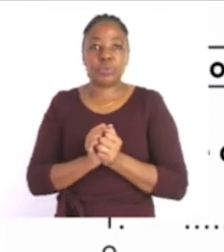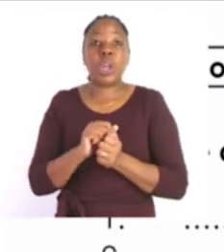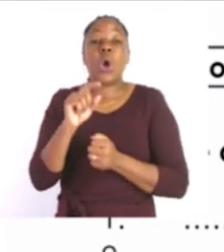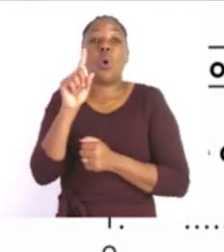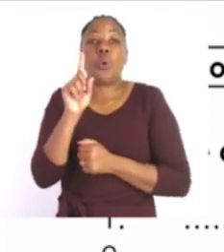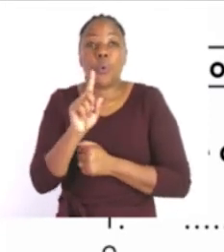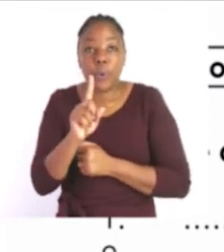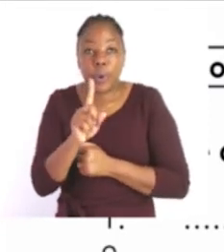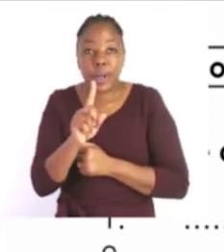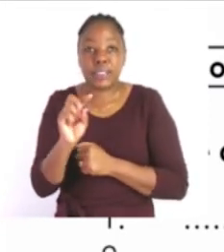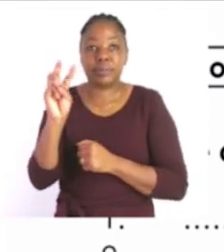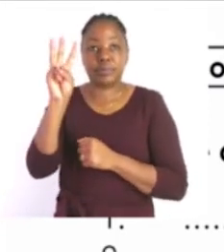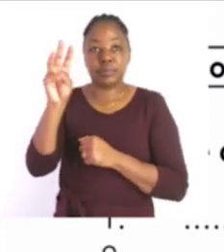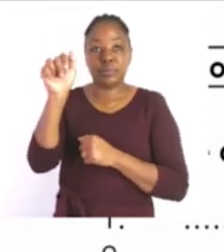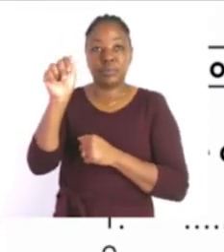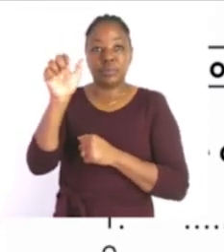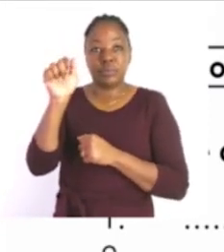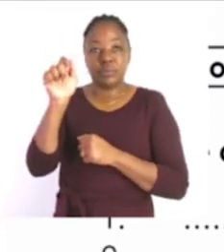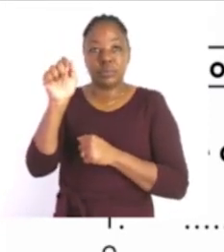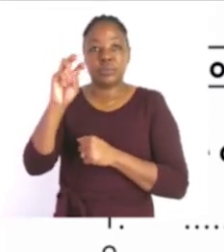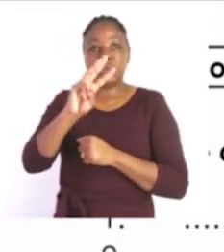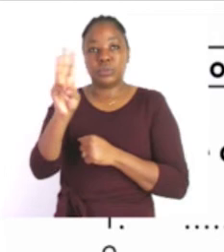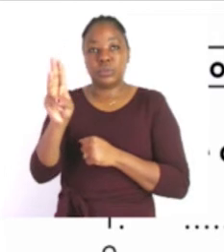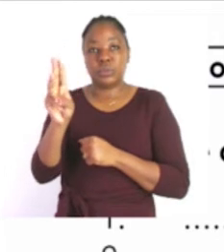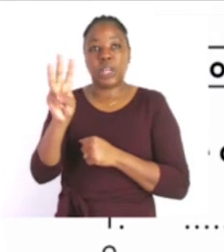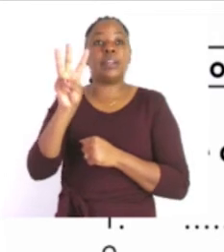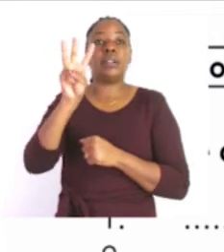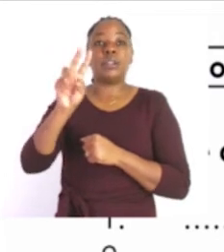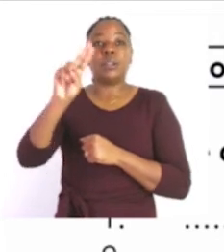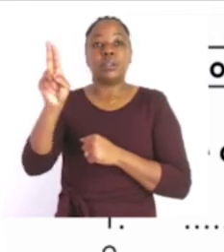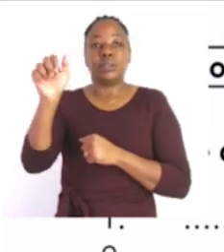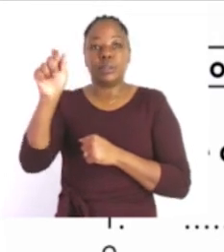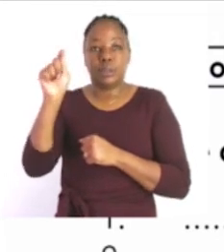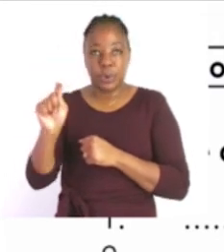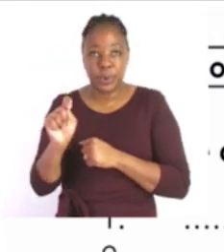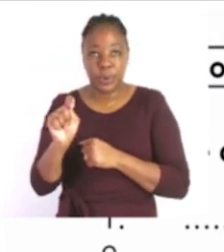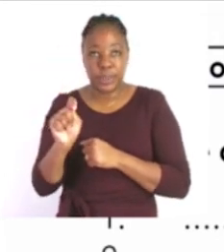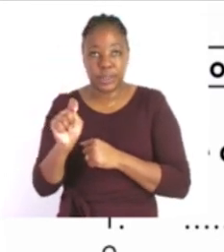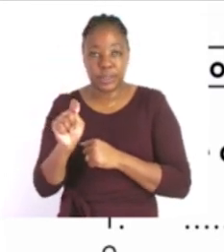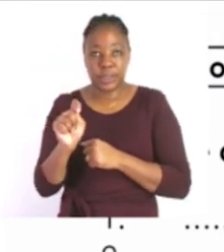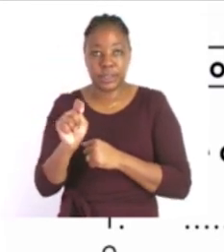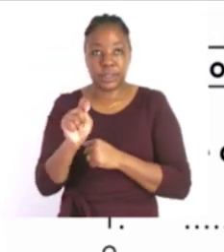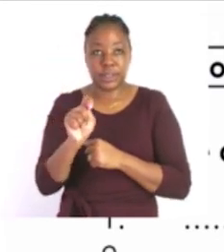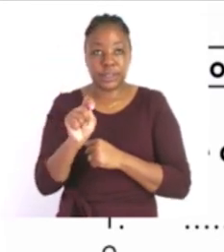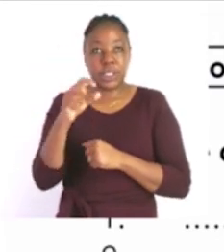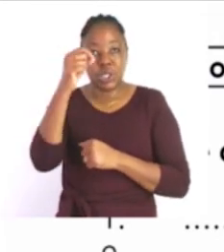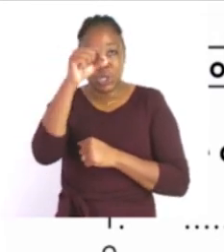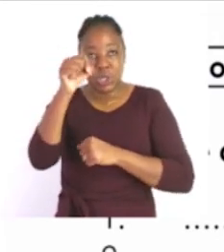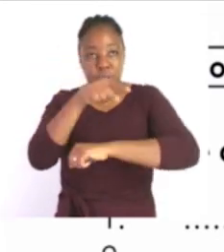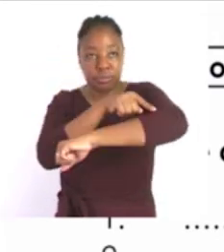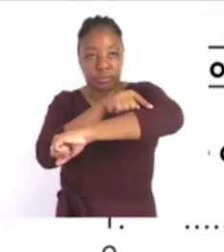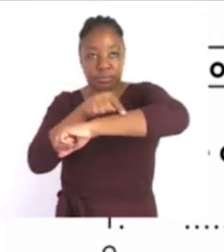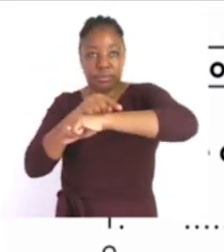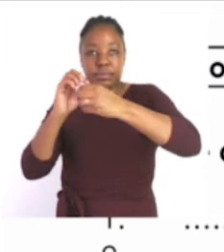what, because we are asking for information. So our answer and full sentence